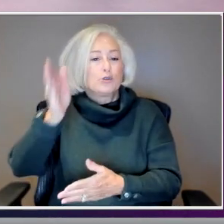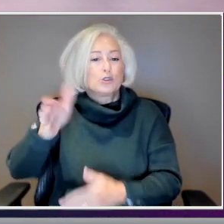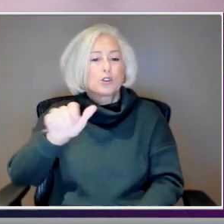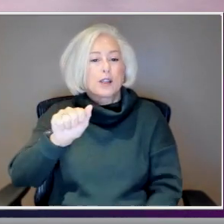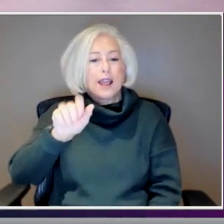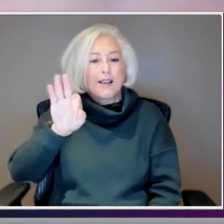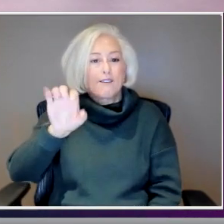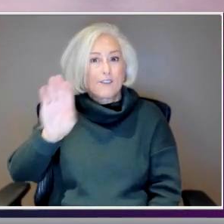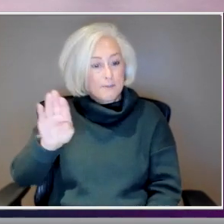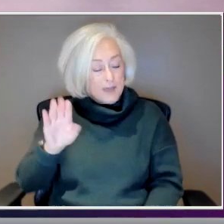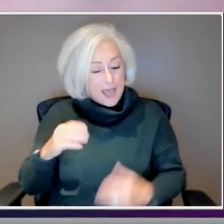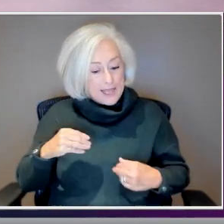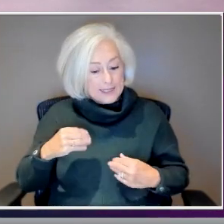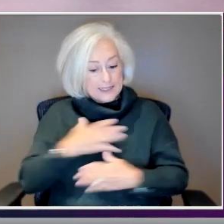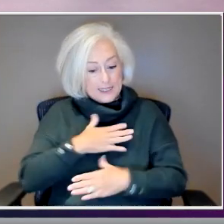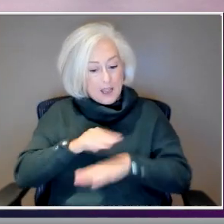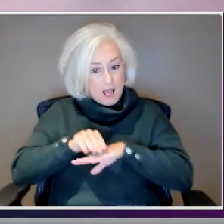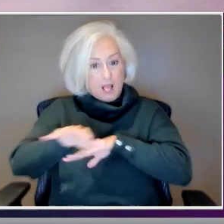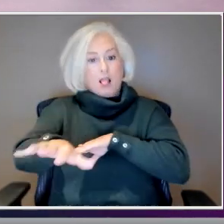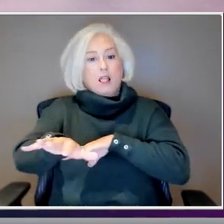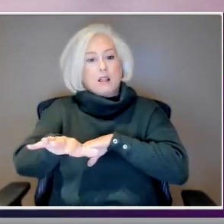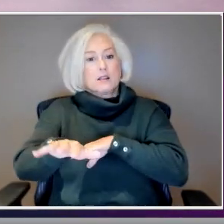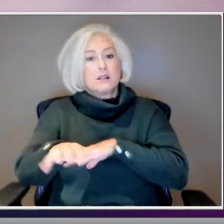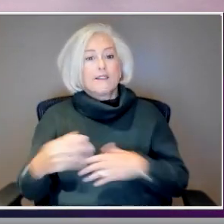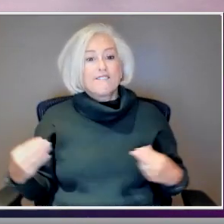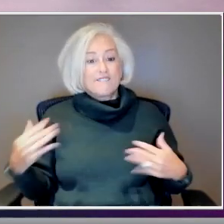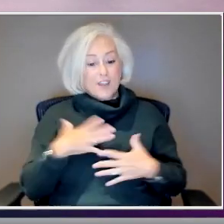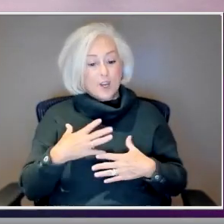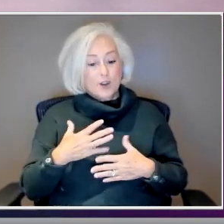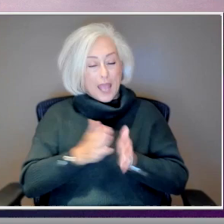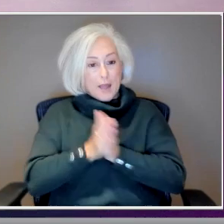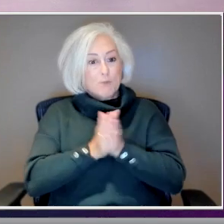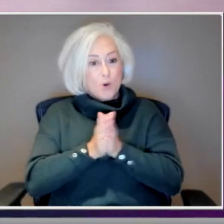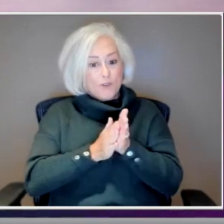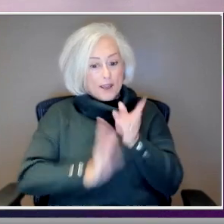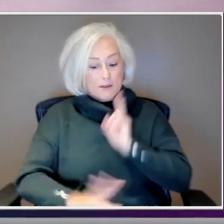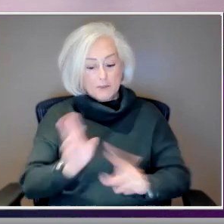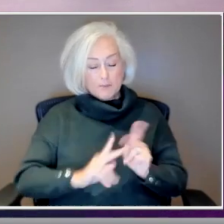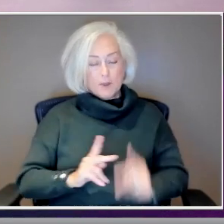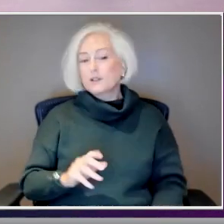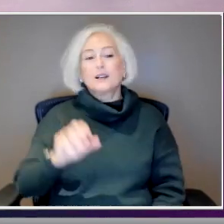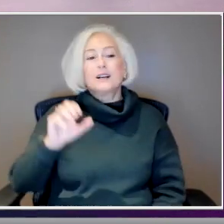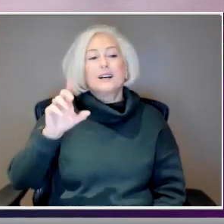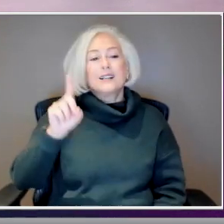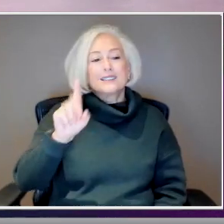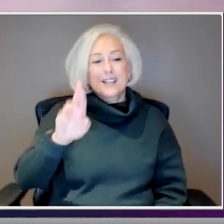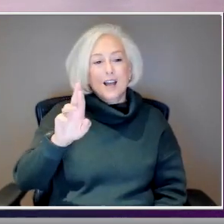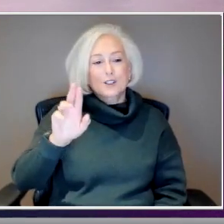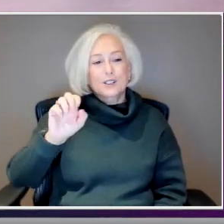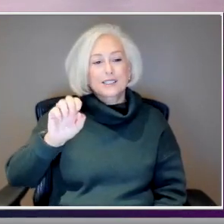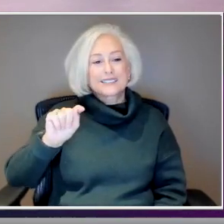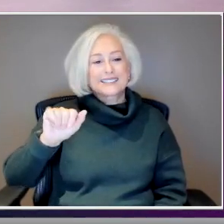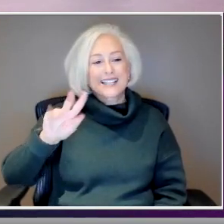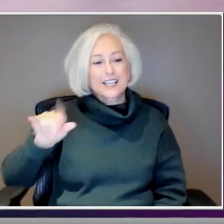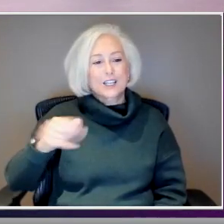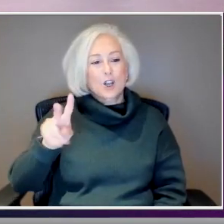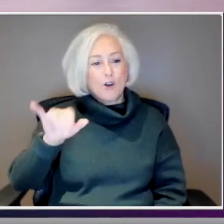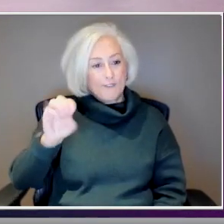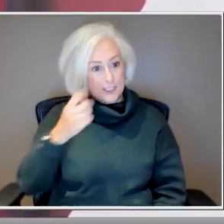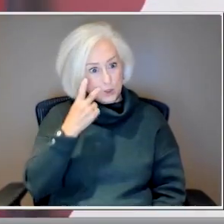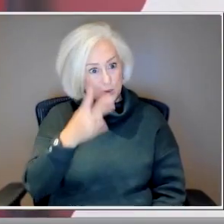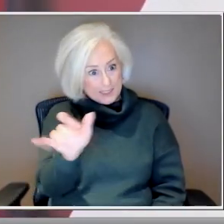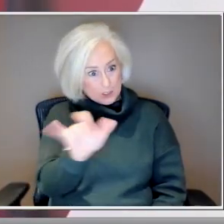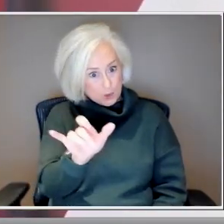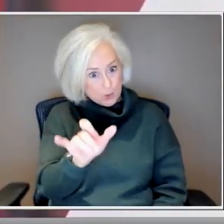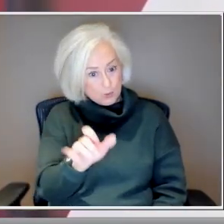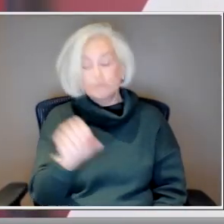is, fear is a powerful motivator. It absolutely is. Dr. Stanojevic, you're nodding your head yes. You see that as well? Yes, I think younger